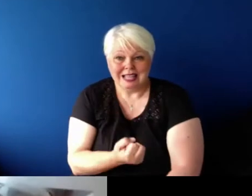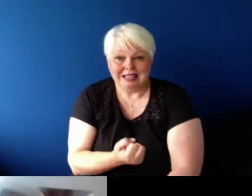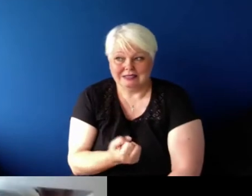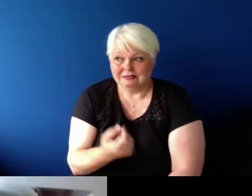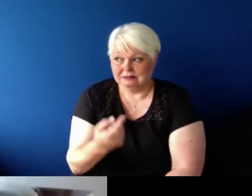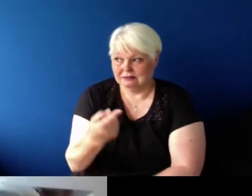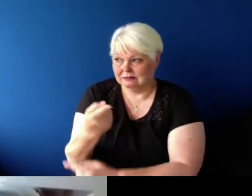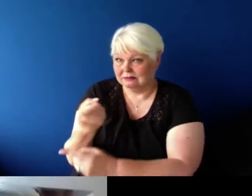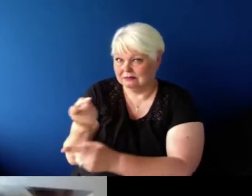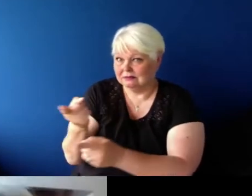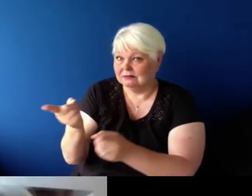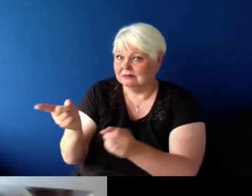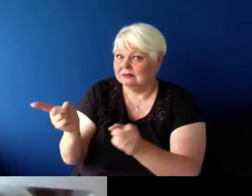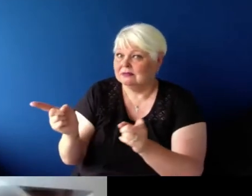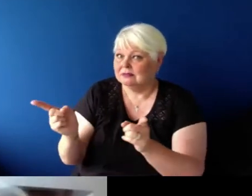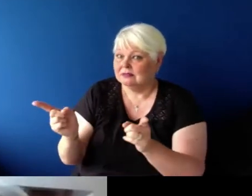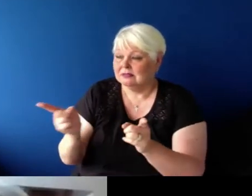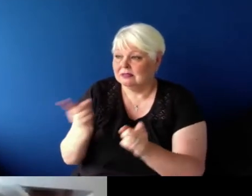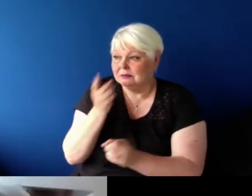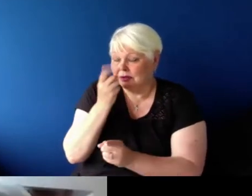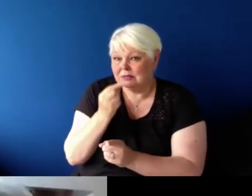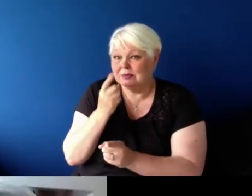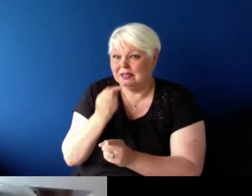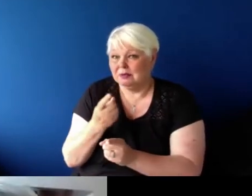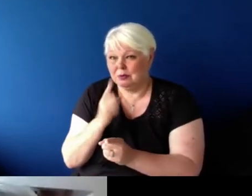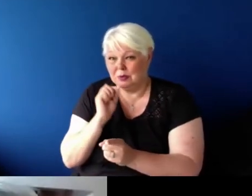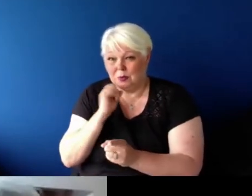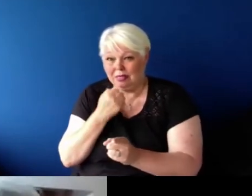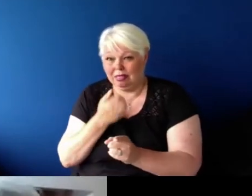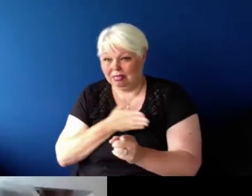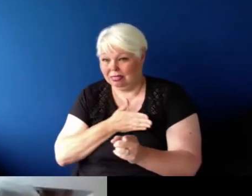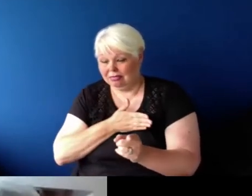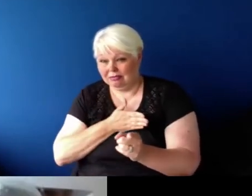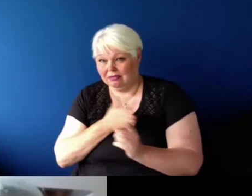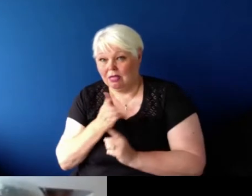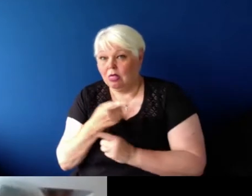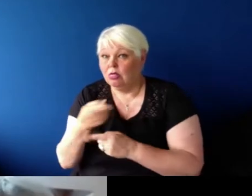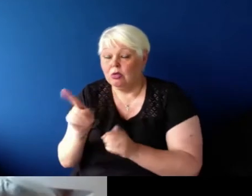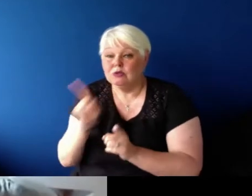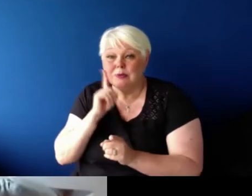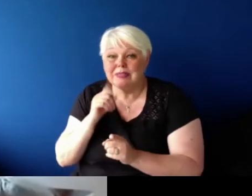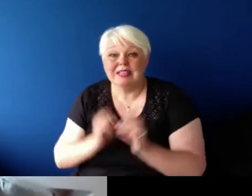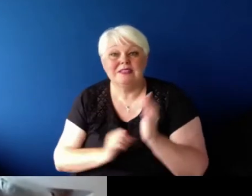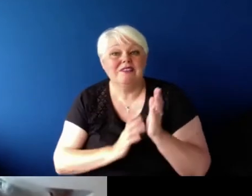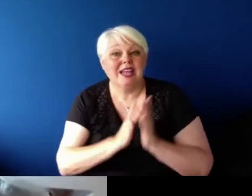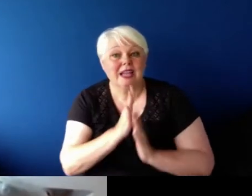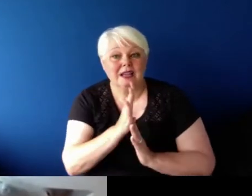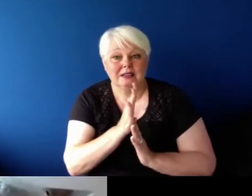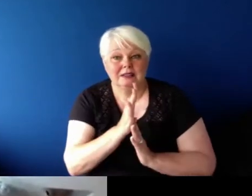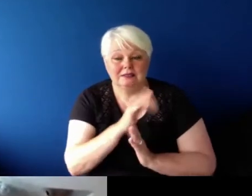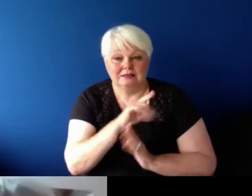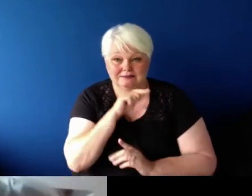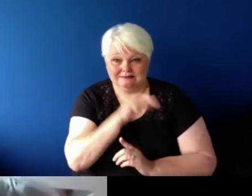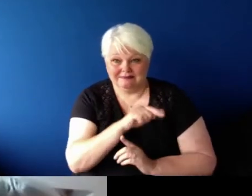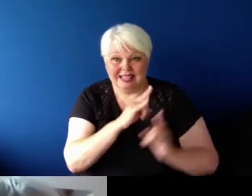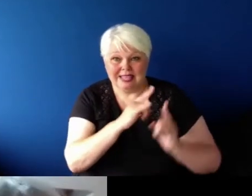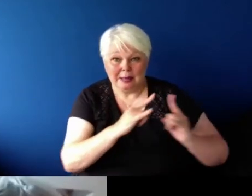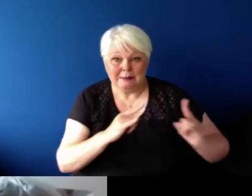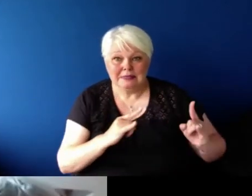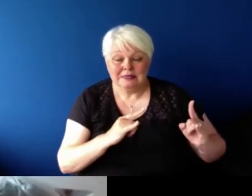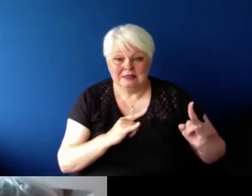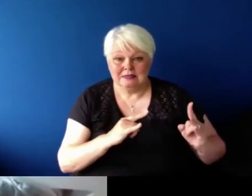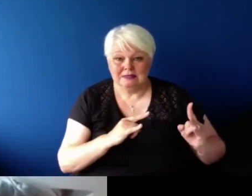and we're probably going to be the other side of it. For those women, they had a fire, didn't they, in the Rohingya camps